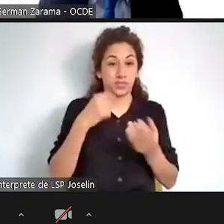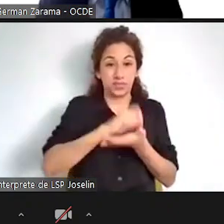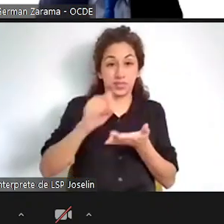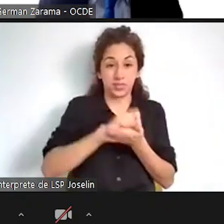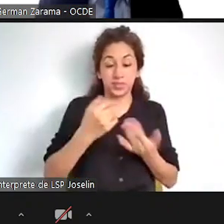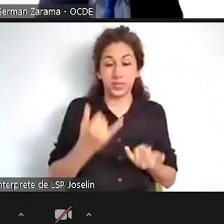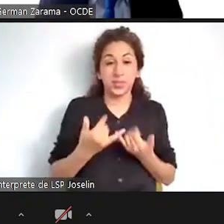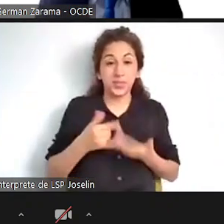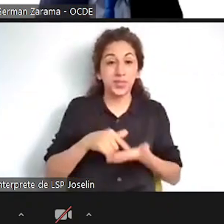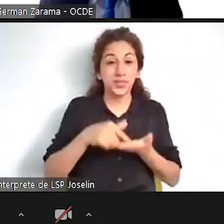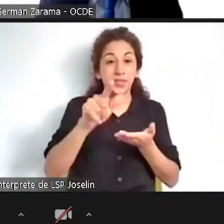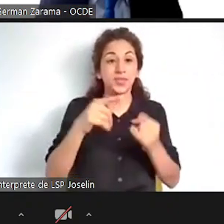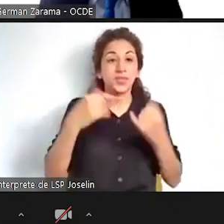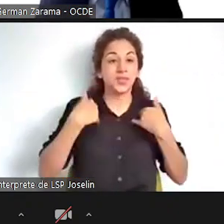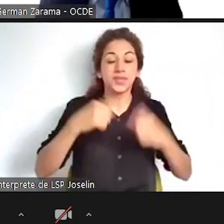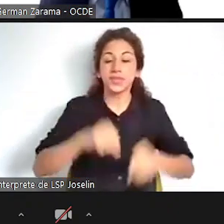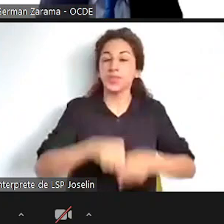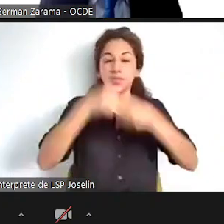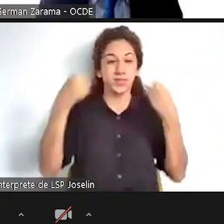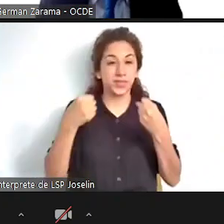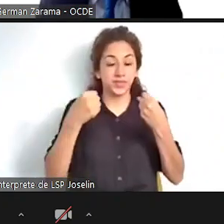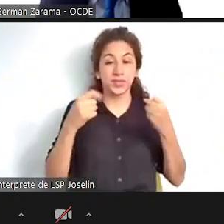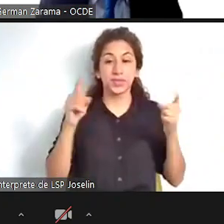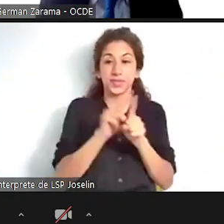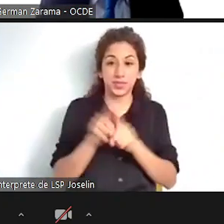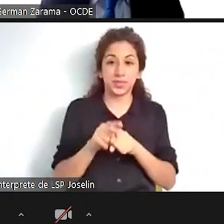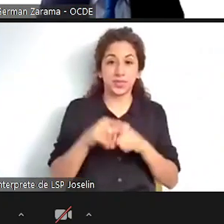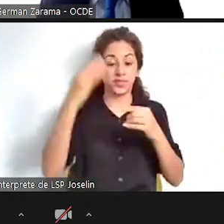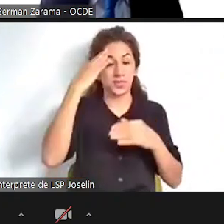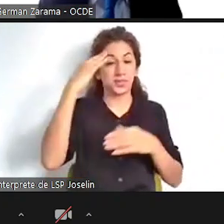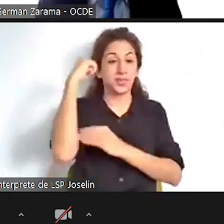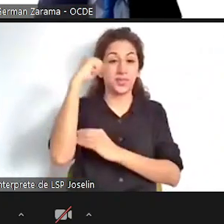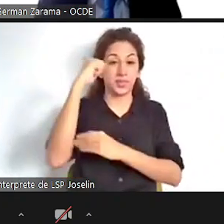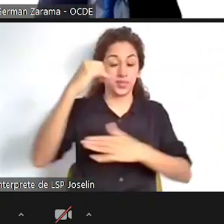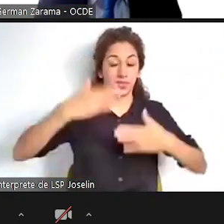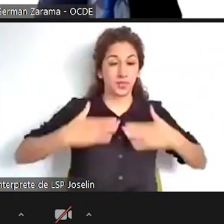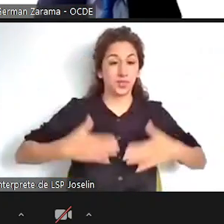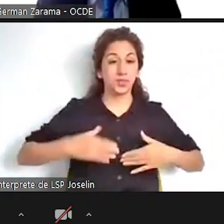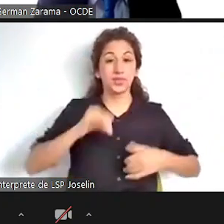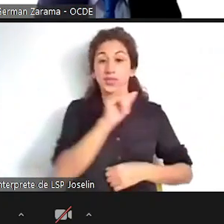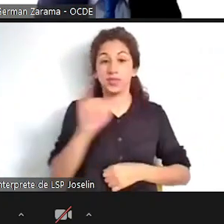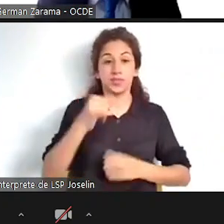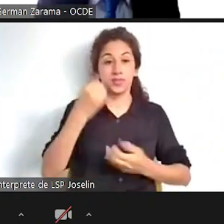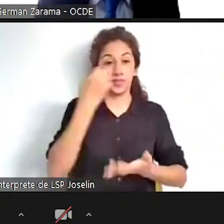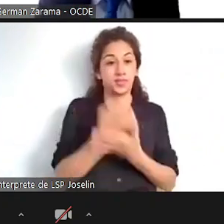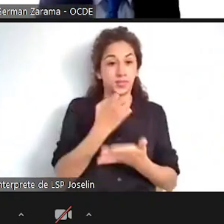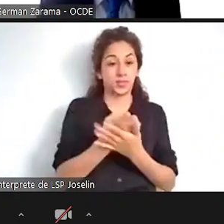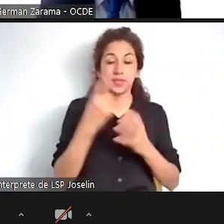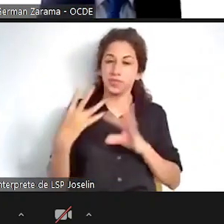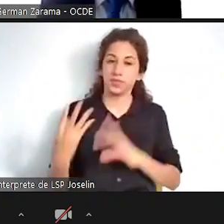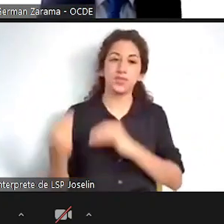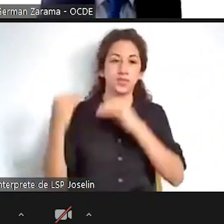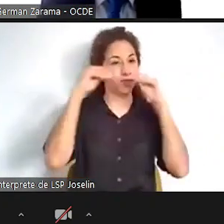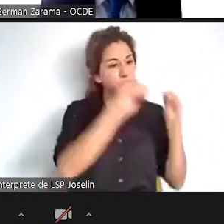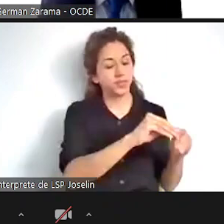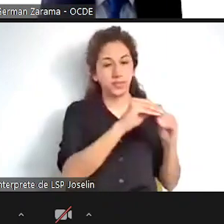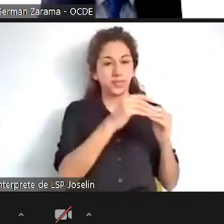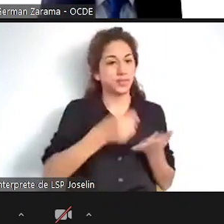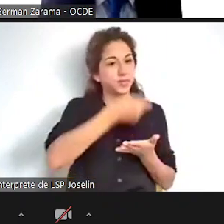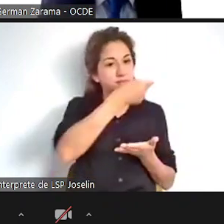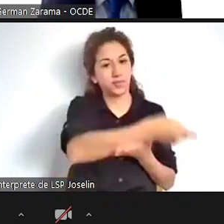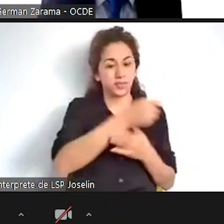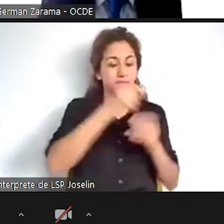i i can see it later i can say now basically we need to break this this gap between human rights and